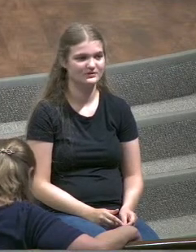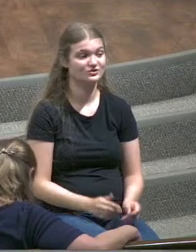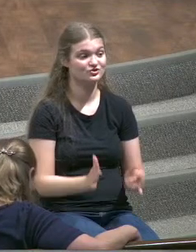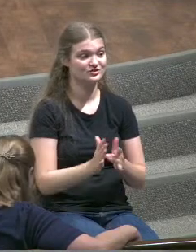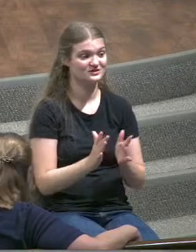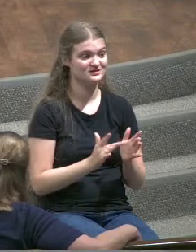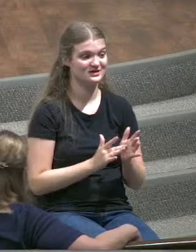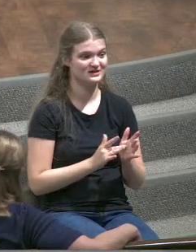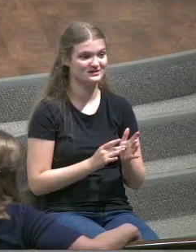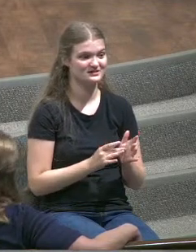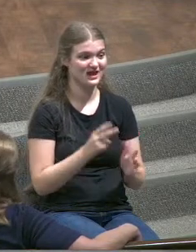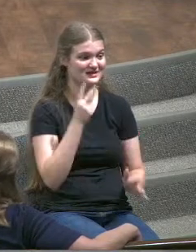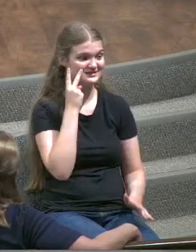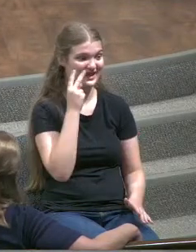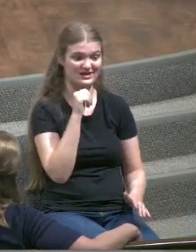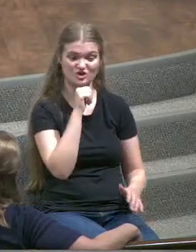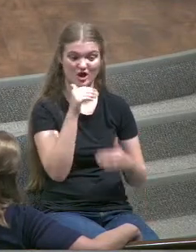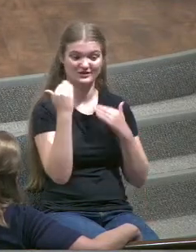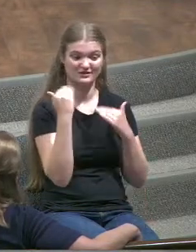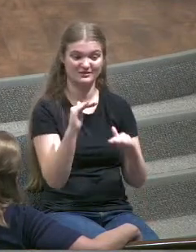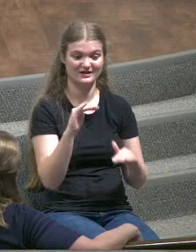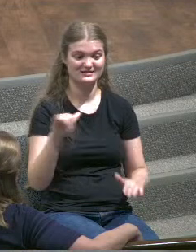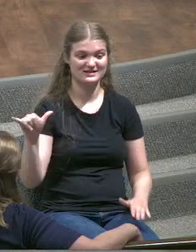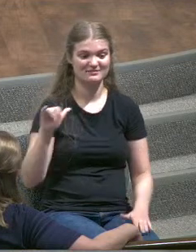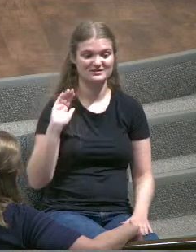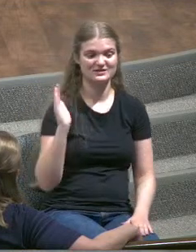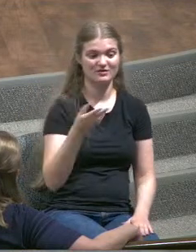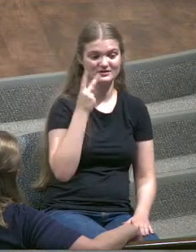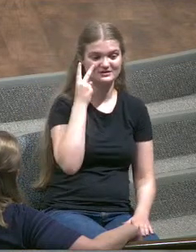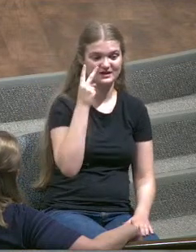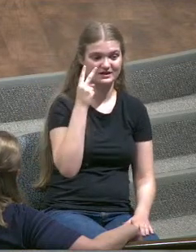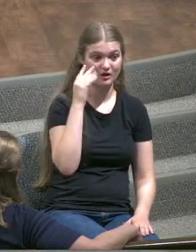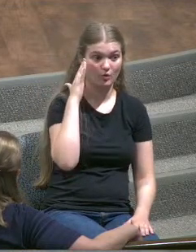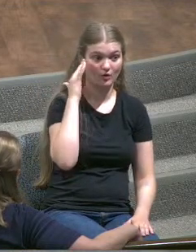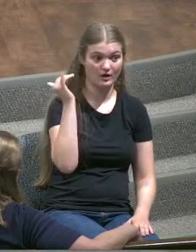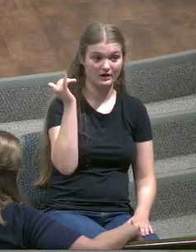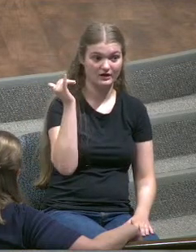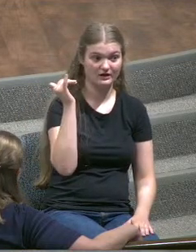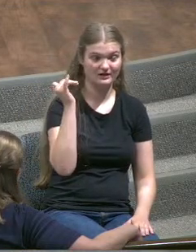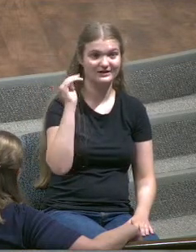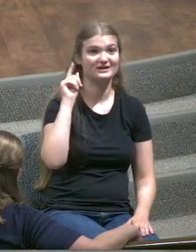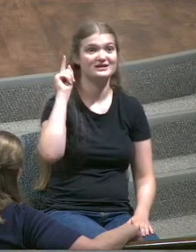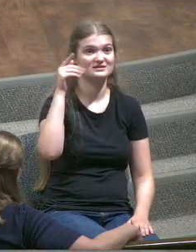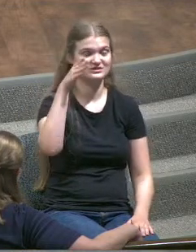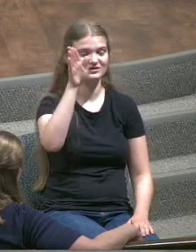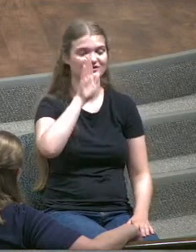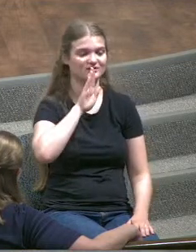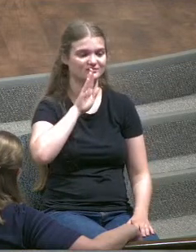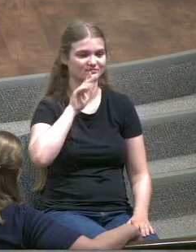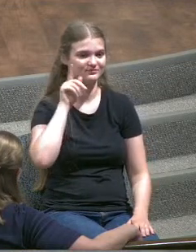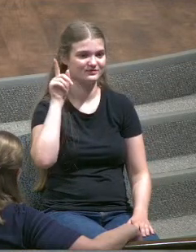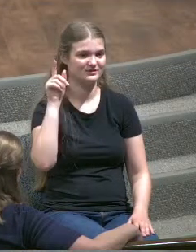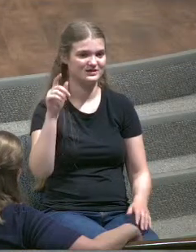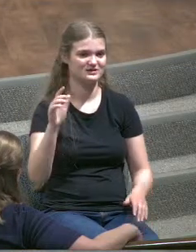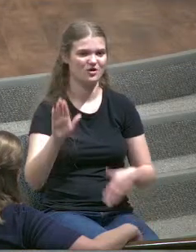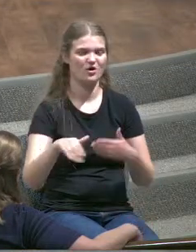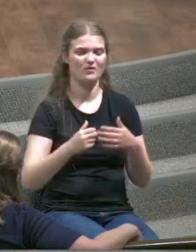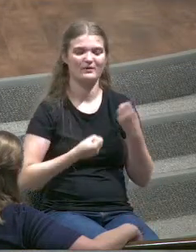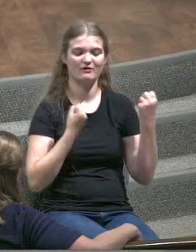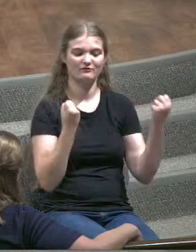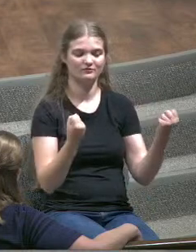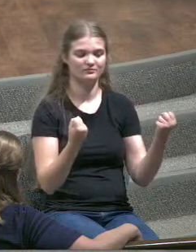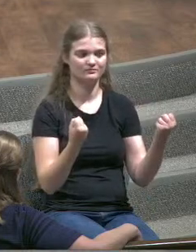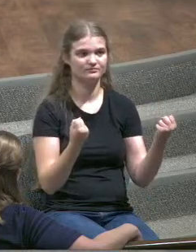Jesus' sight is not limited like our sight is limited. Why? Because he's God. He's all powerful. You